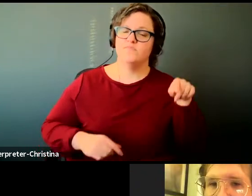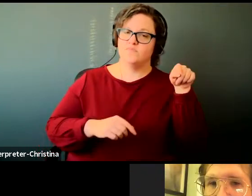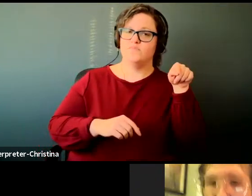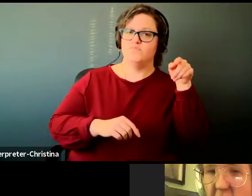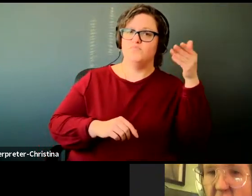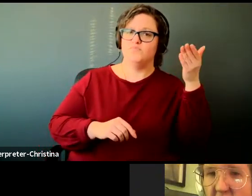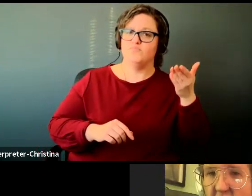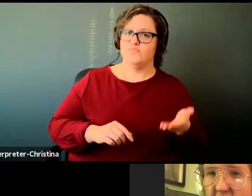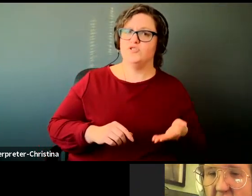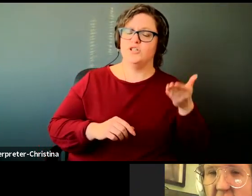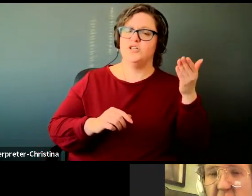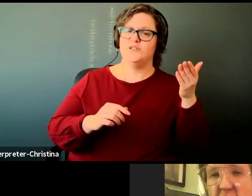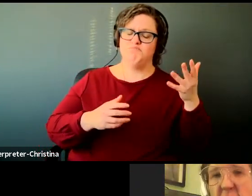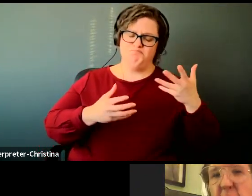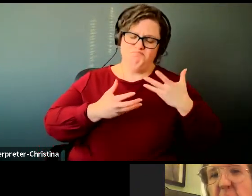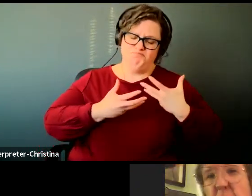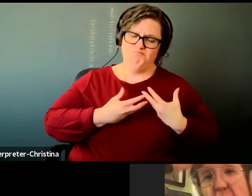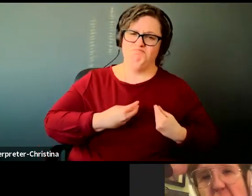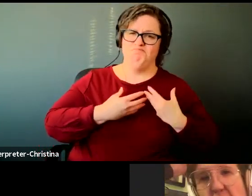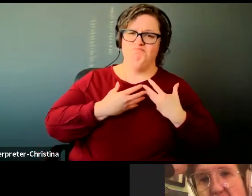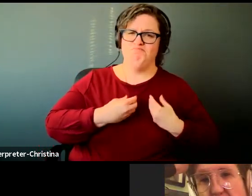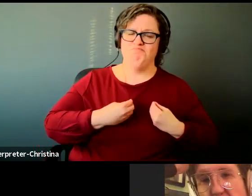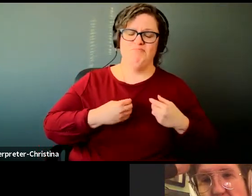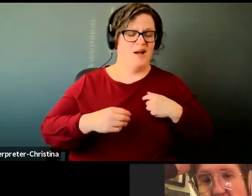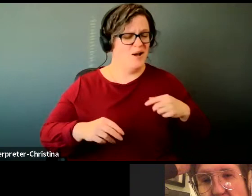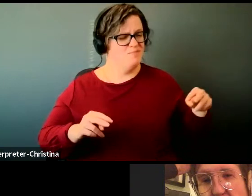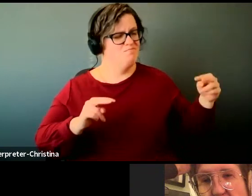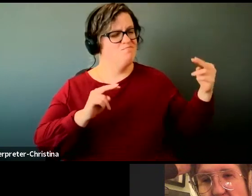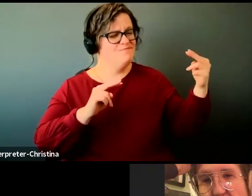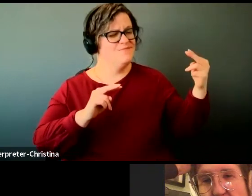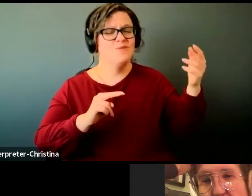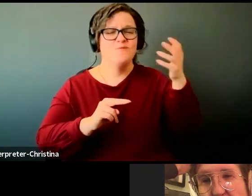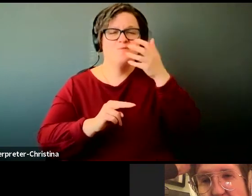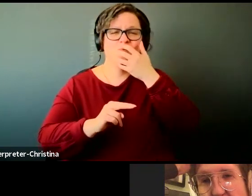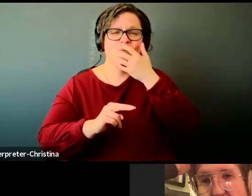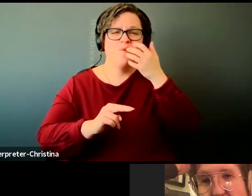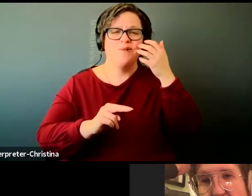warm, welcoming.